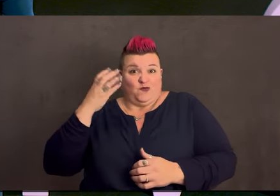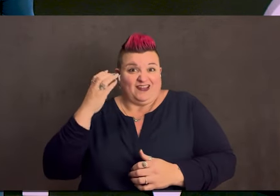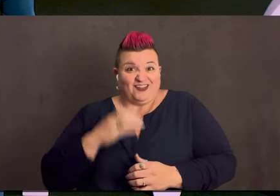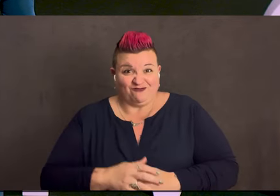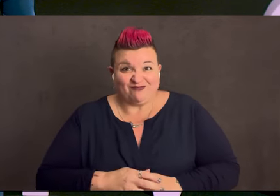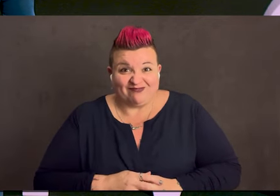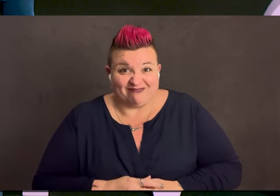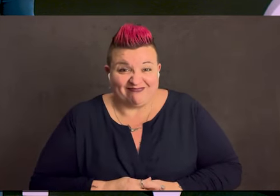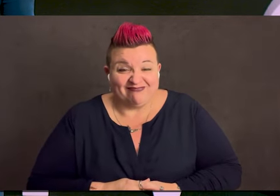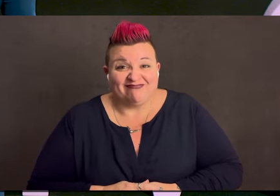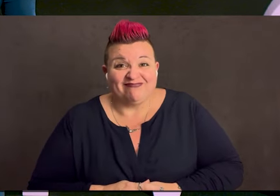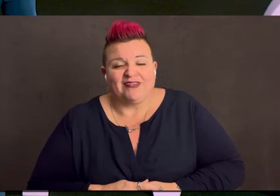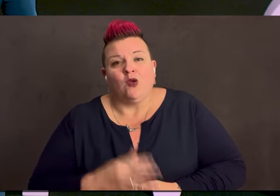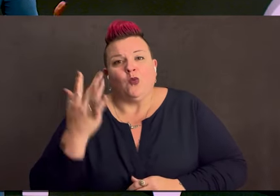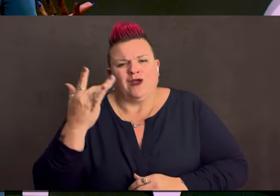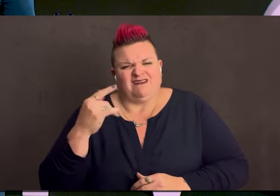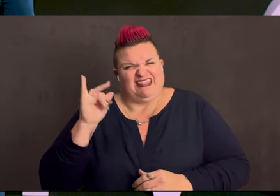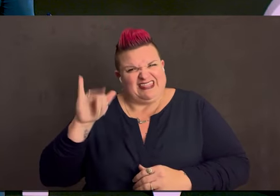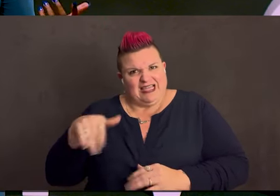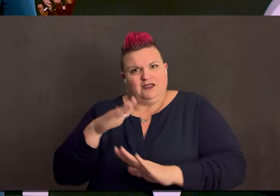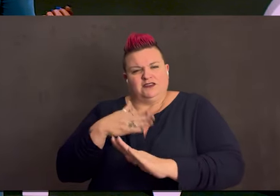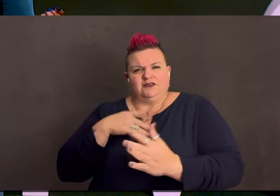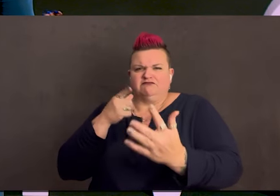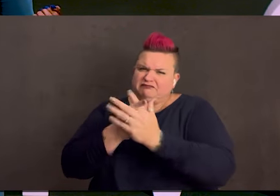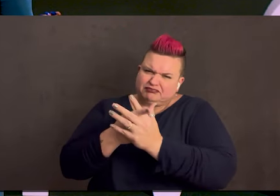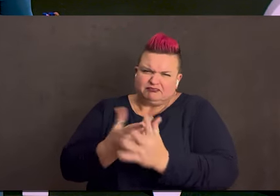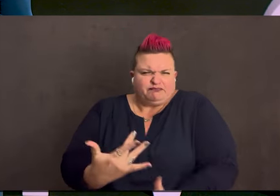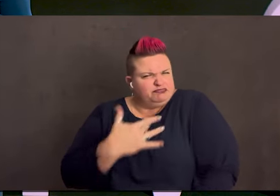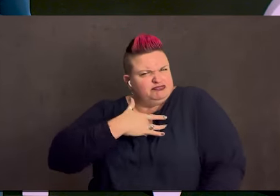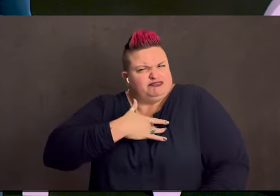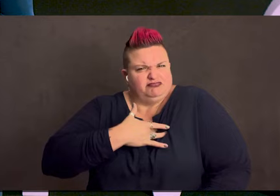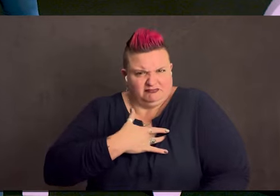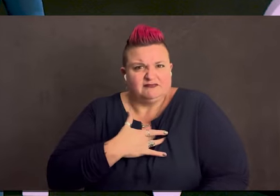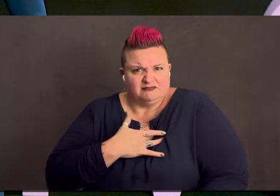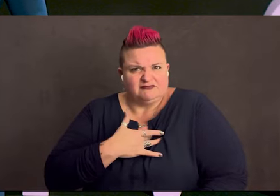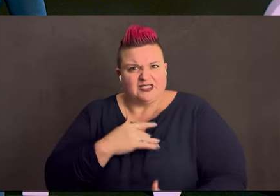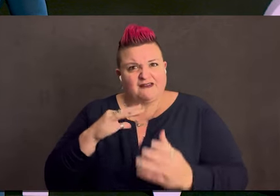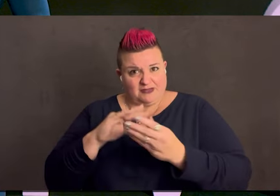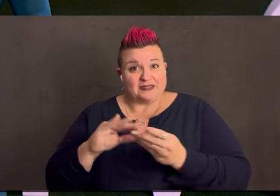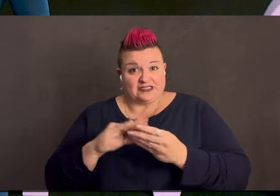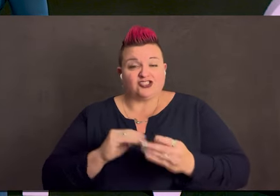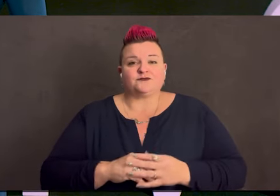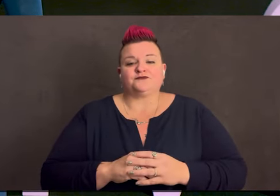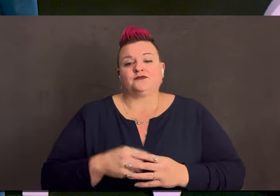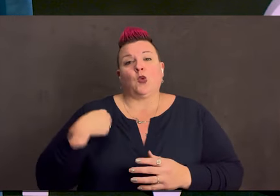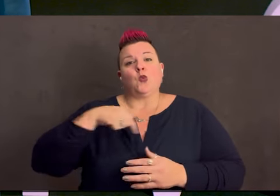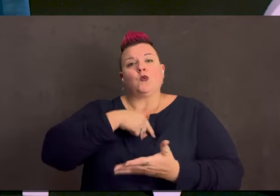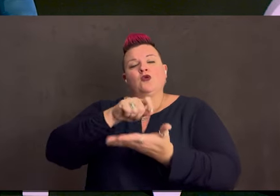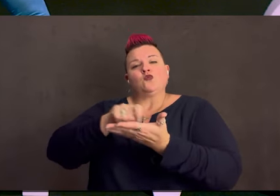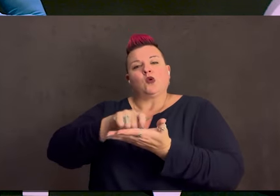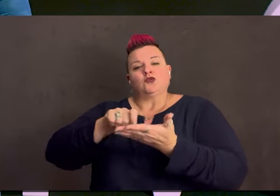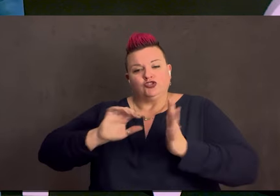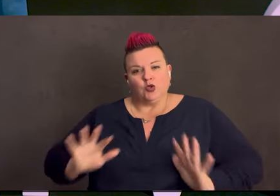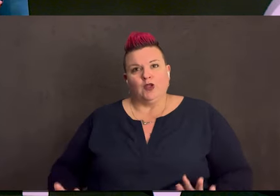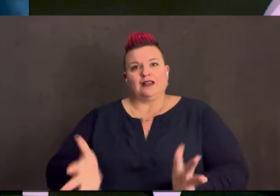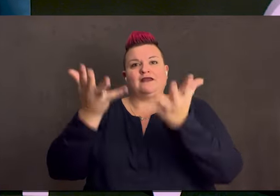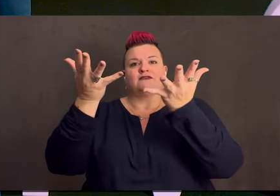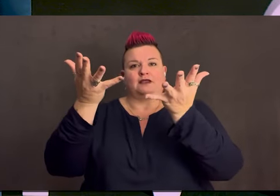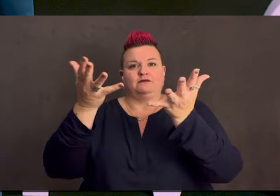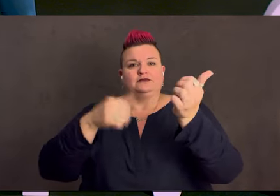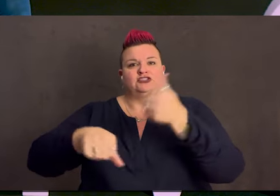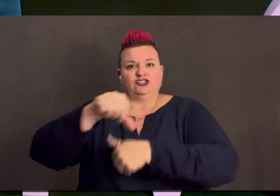radio because of how stringent its message was. We wrote this song to lift